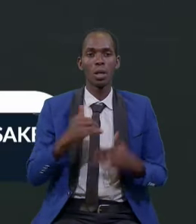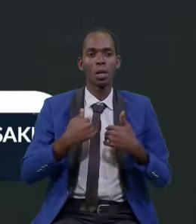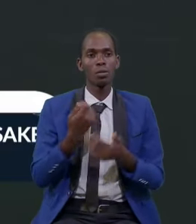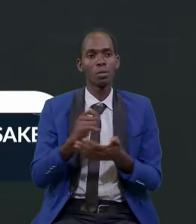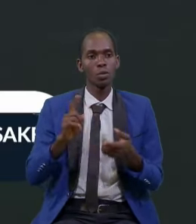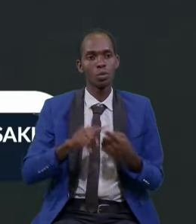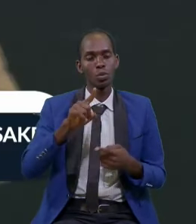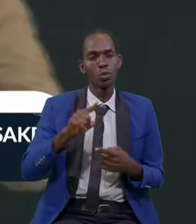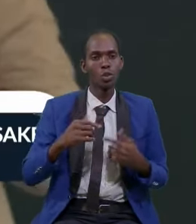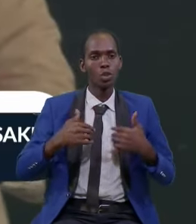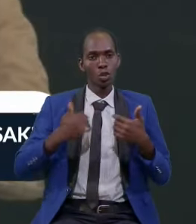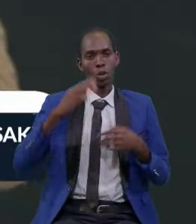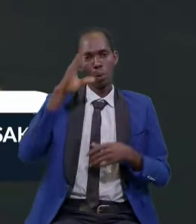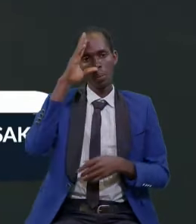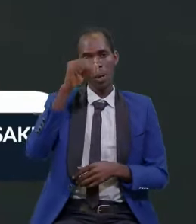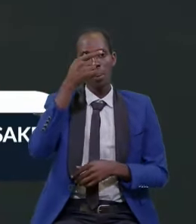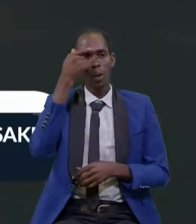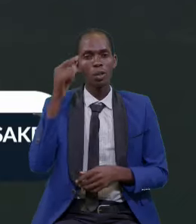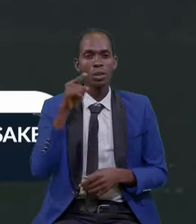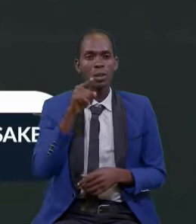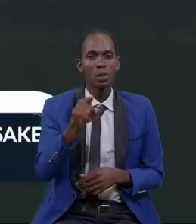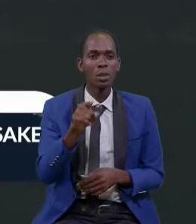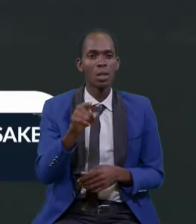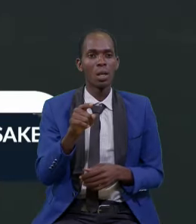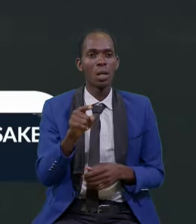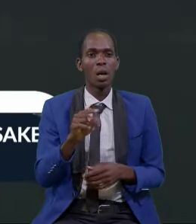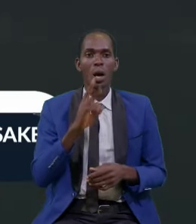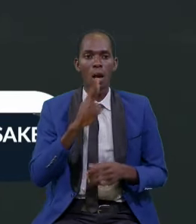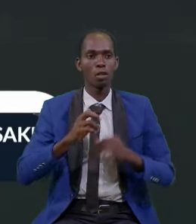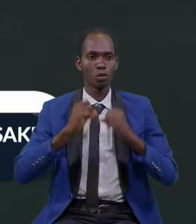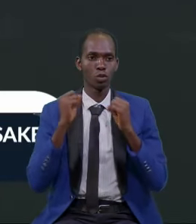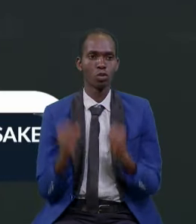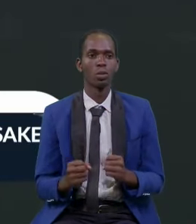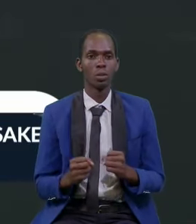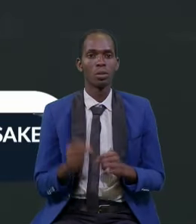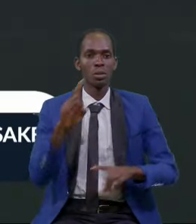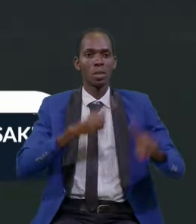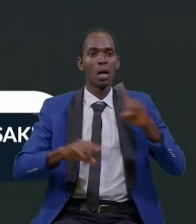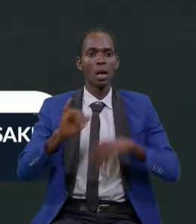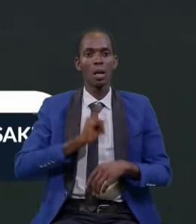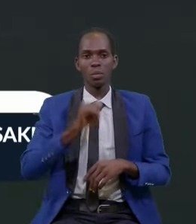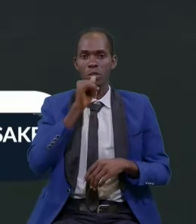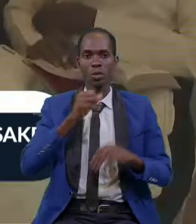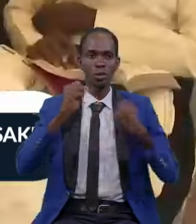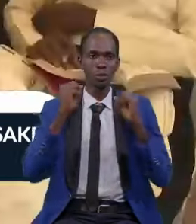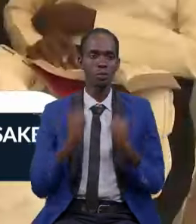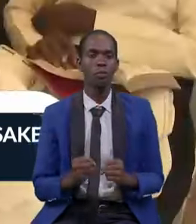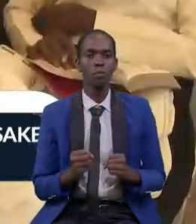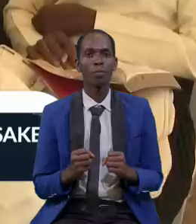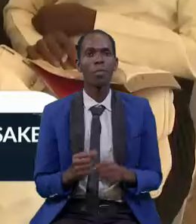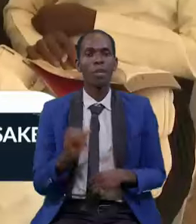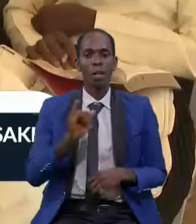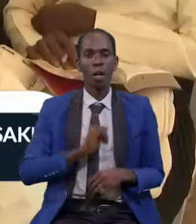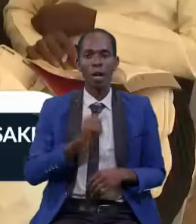men, because ye are strong. I am strong. I am